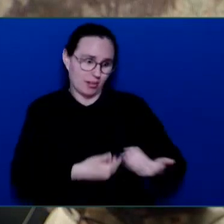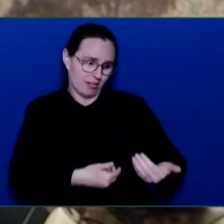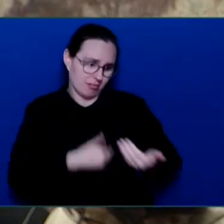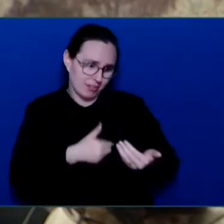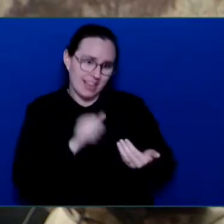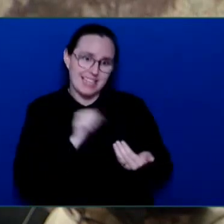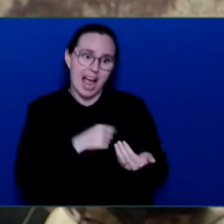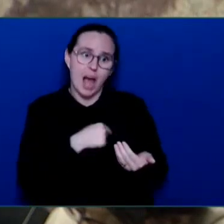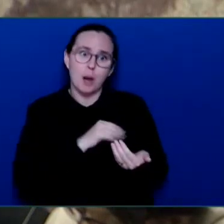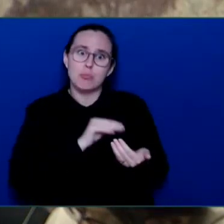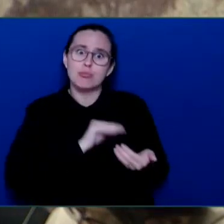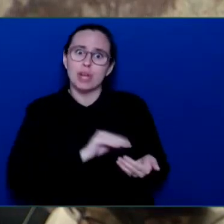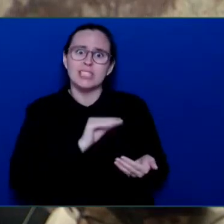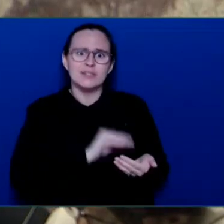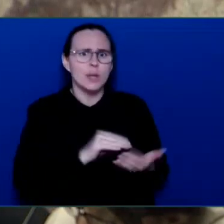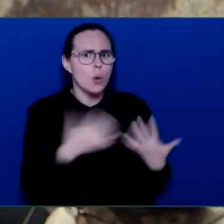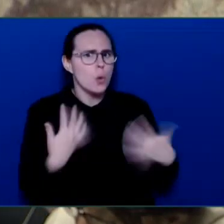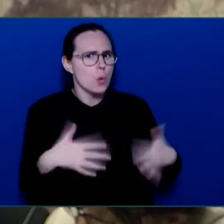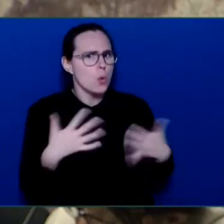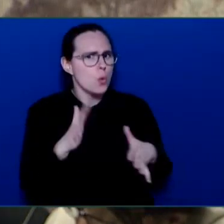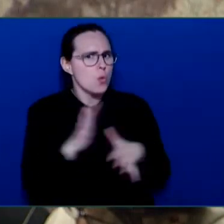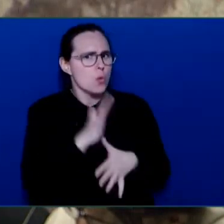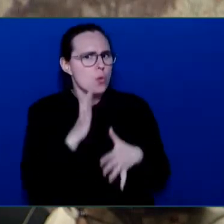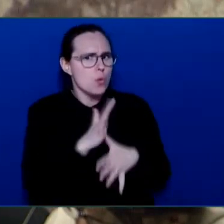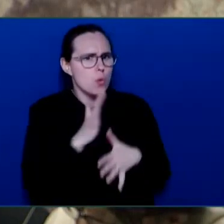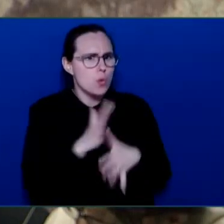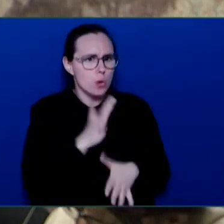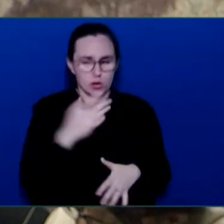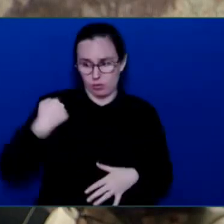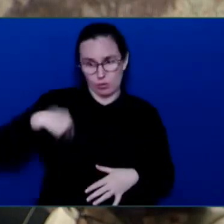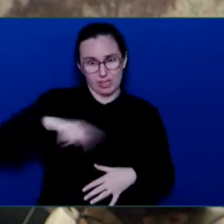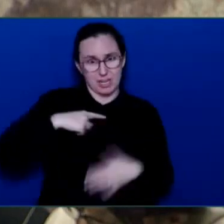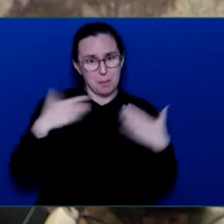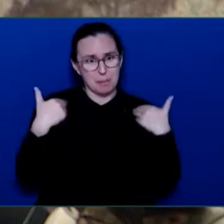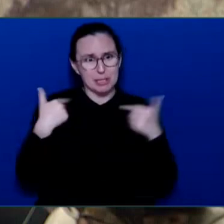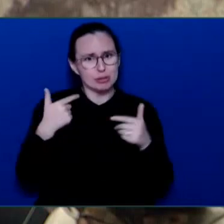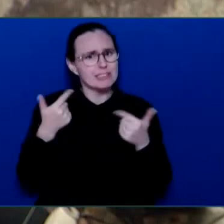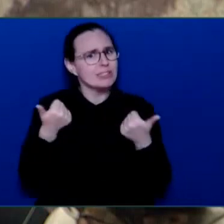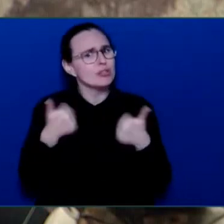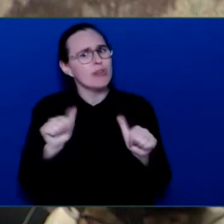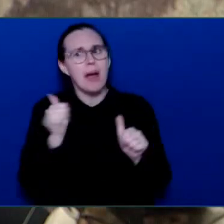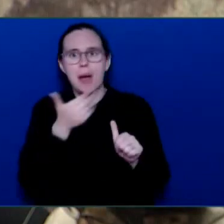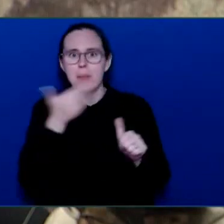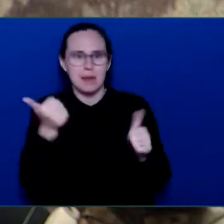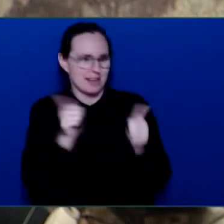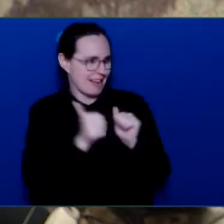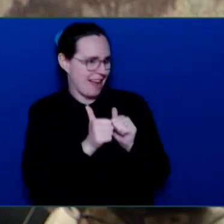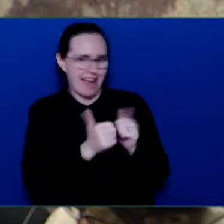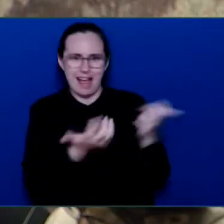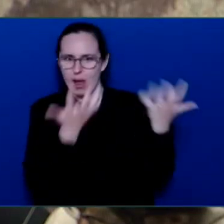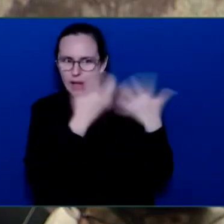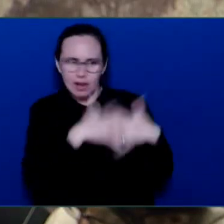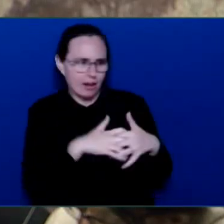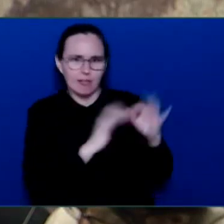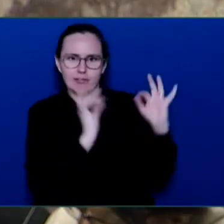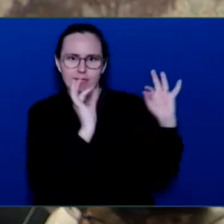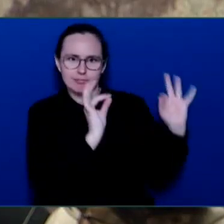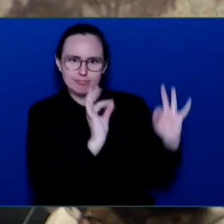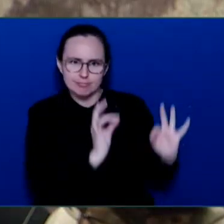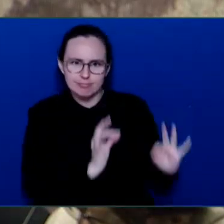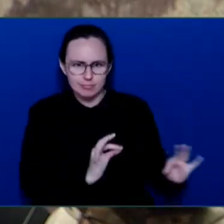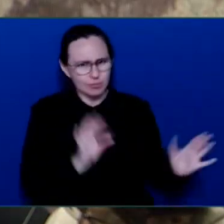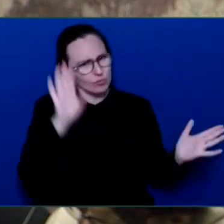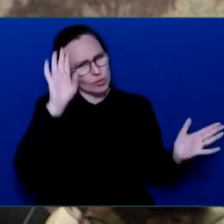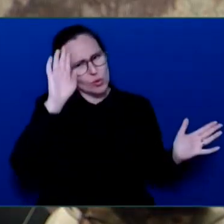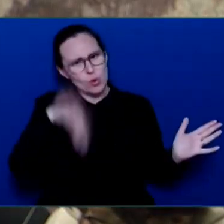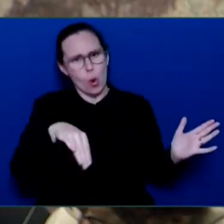every effort to make sure that that is accommodated. We know that that benefits the attachment and the bonding between the infant and the